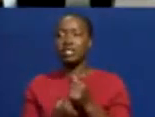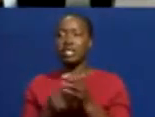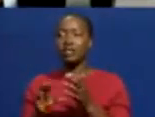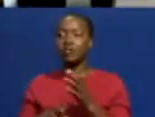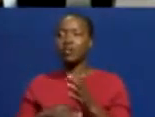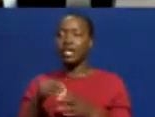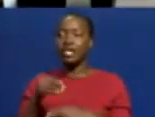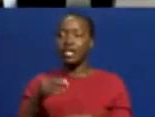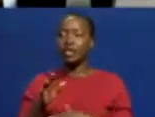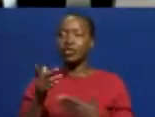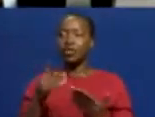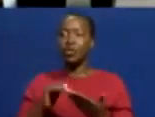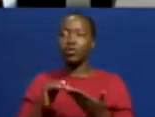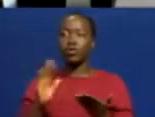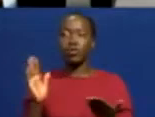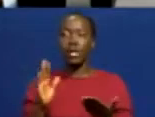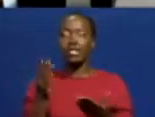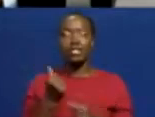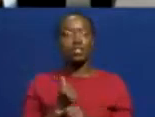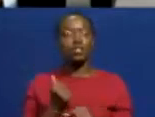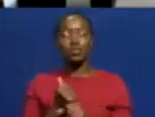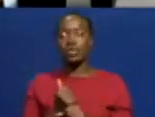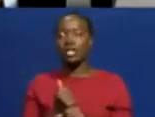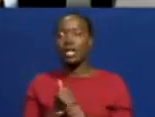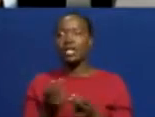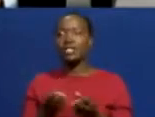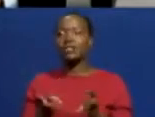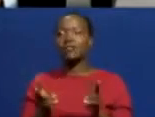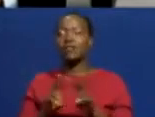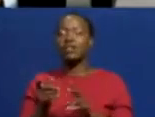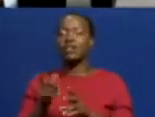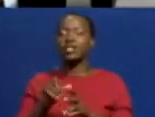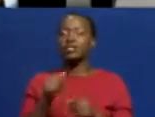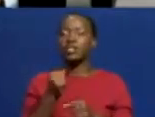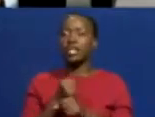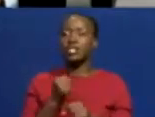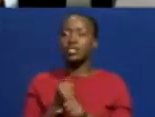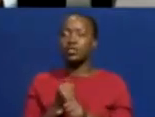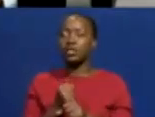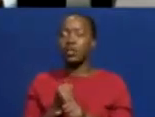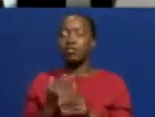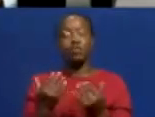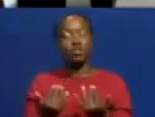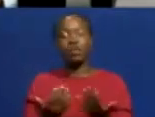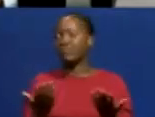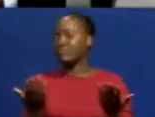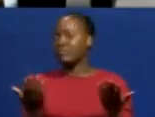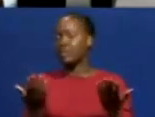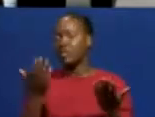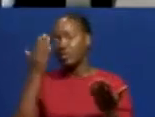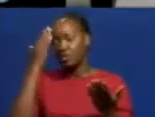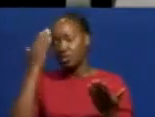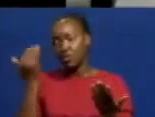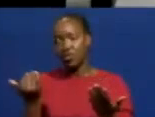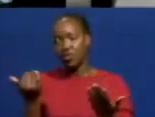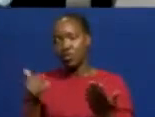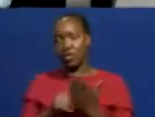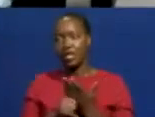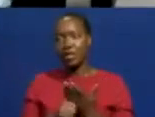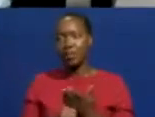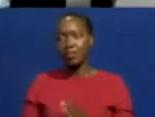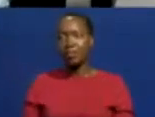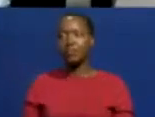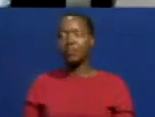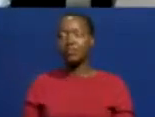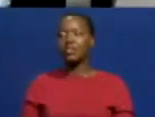out what more are they doing, the kind of value addition that they are doing. Well, for now, you know who I am. Back to you in studio.